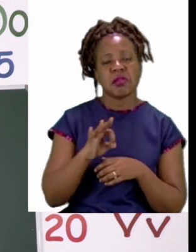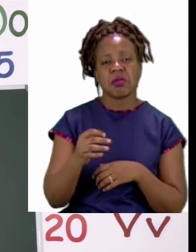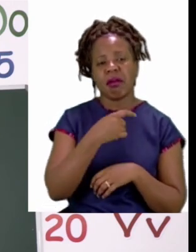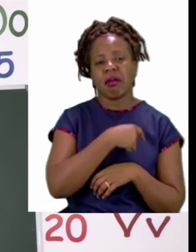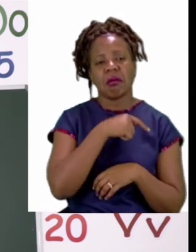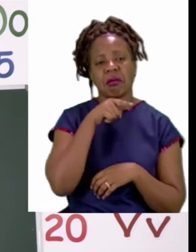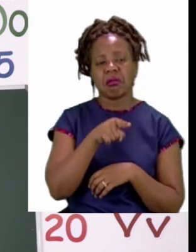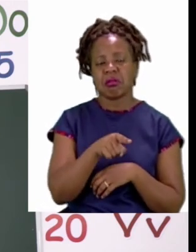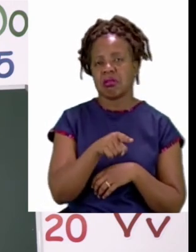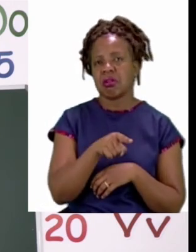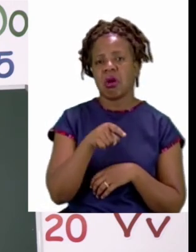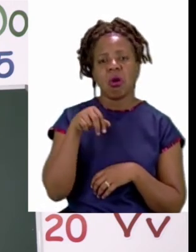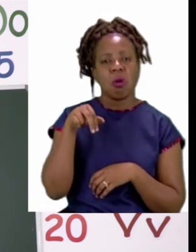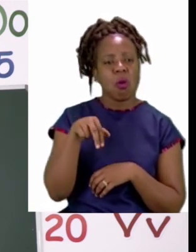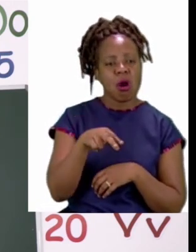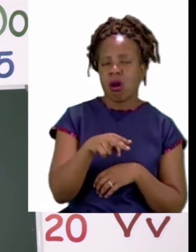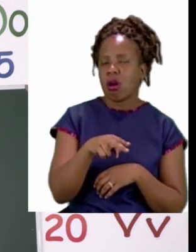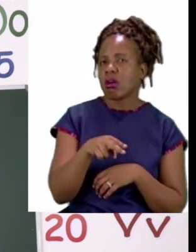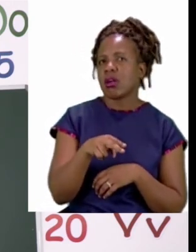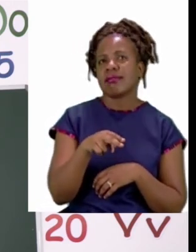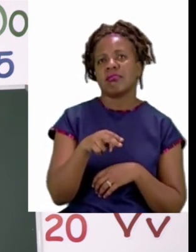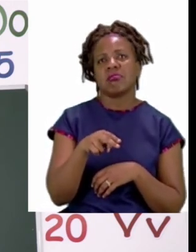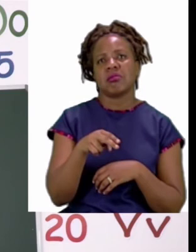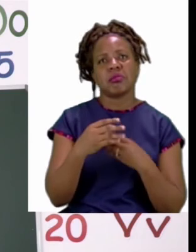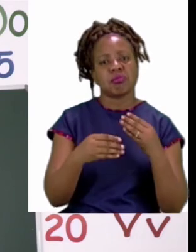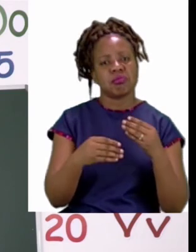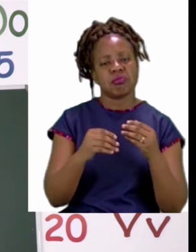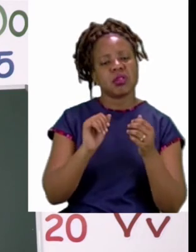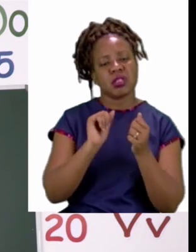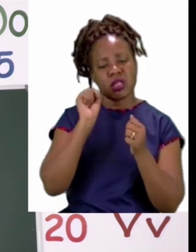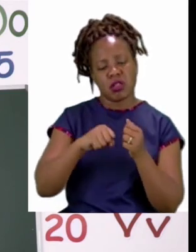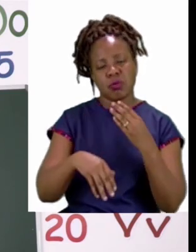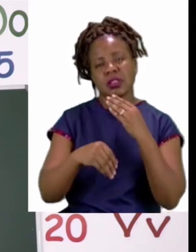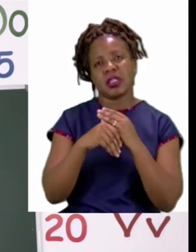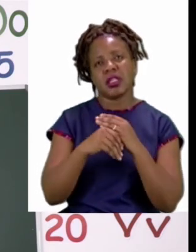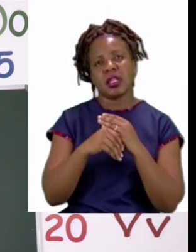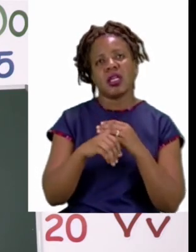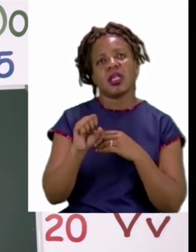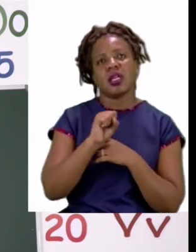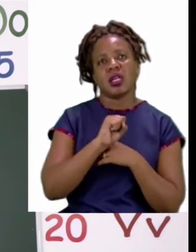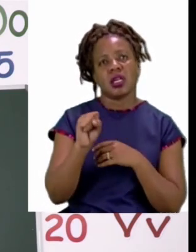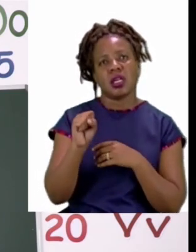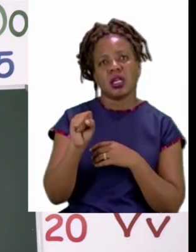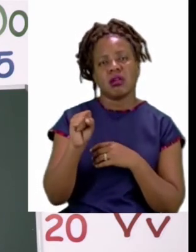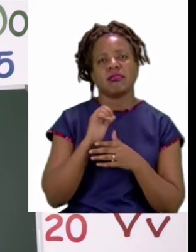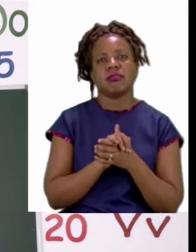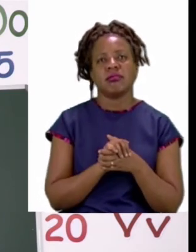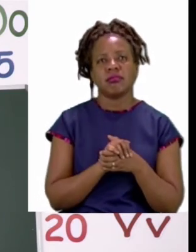sense. So we need to add either an S or an ES for it to say